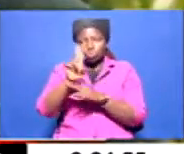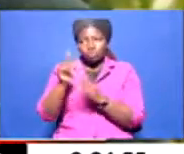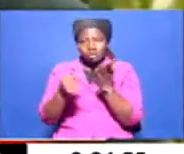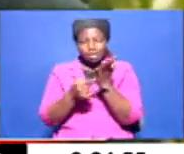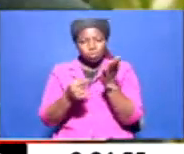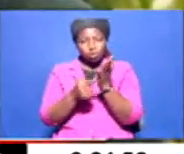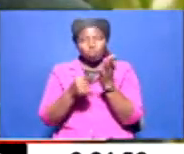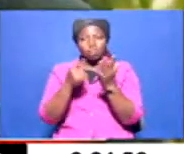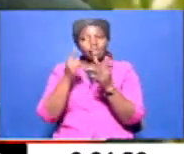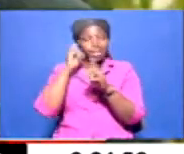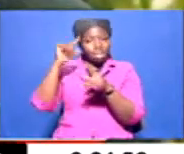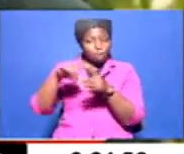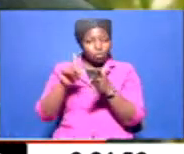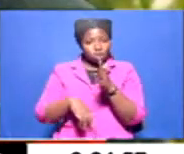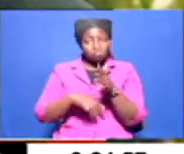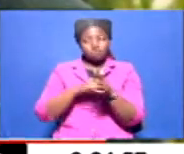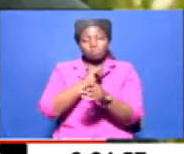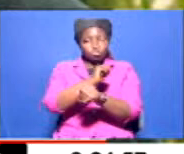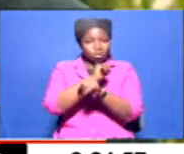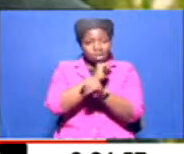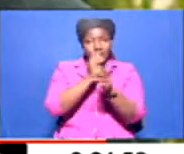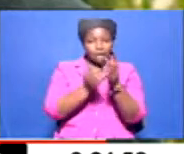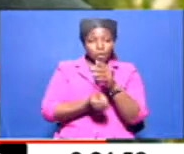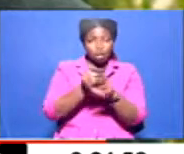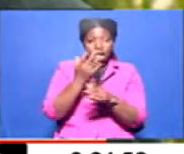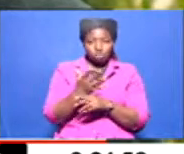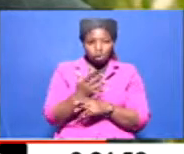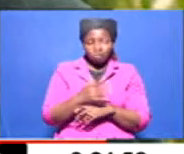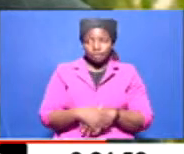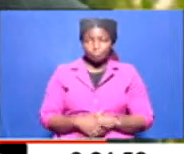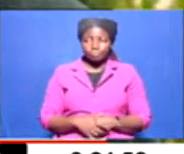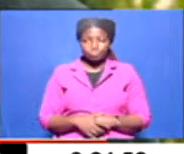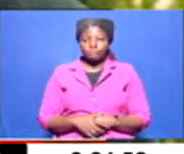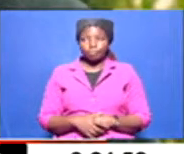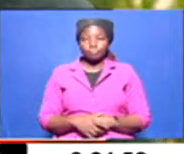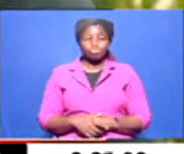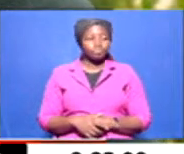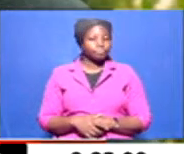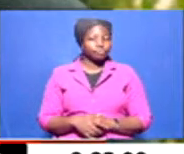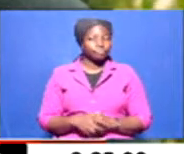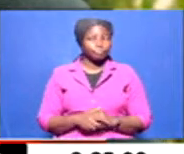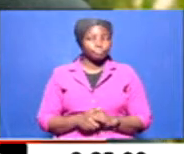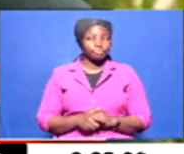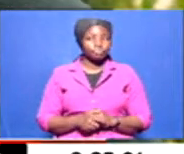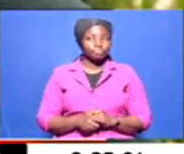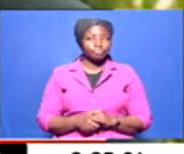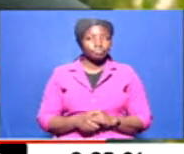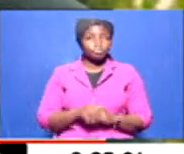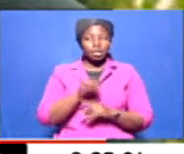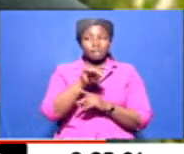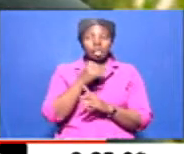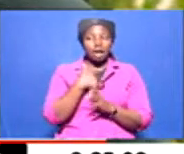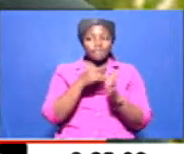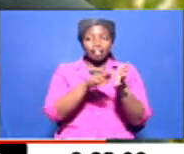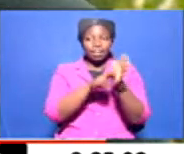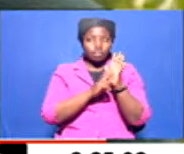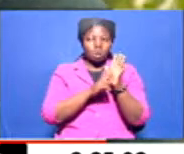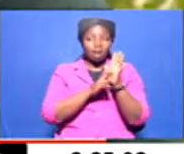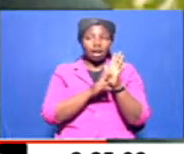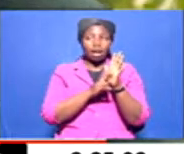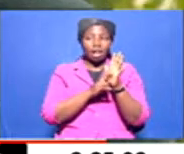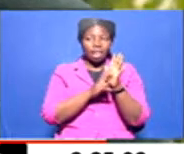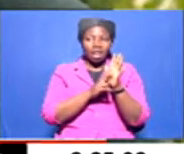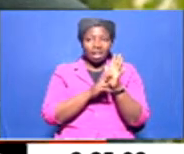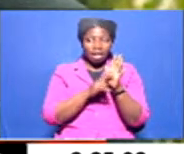I'm giving the right amount as I don't have to guess if it has got the required amount and there is no